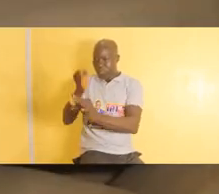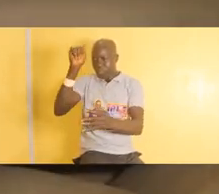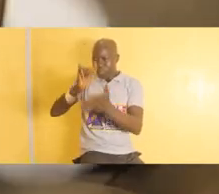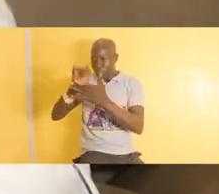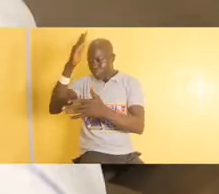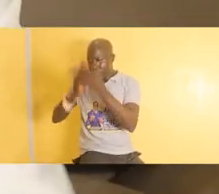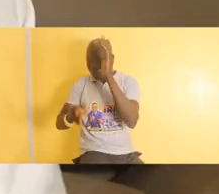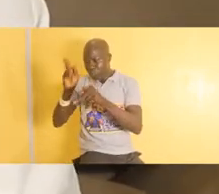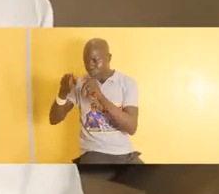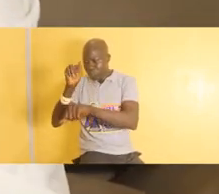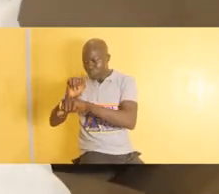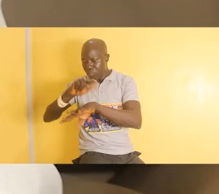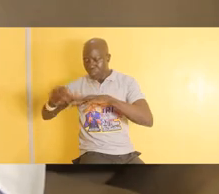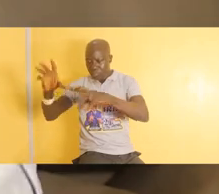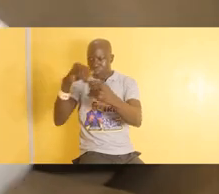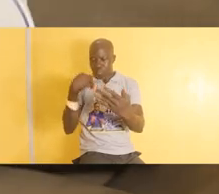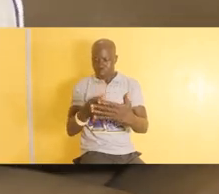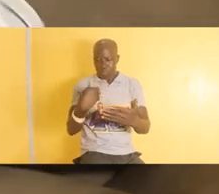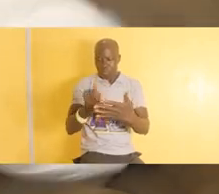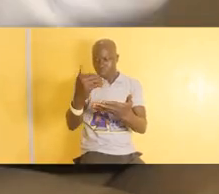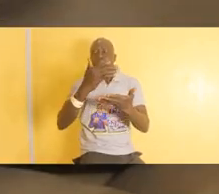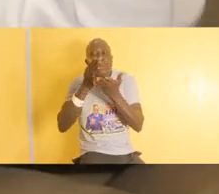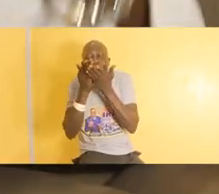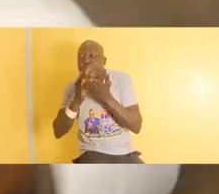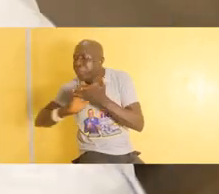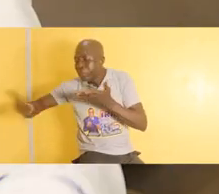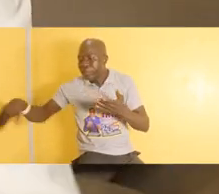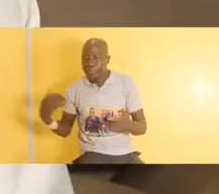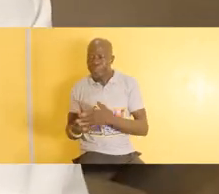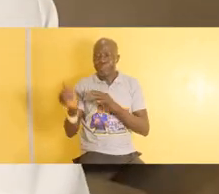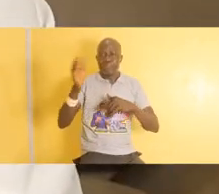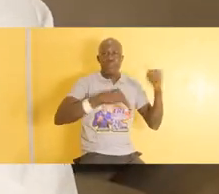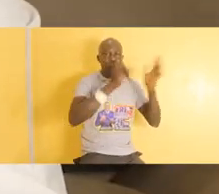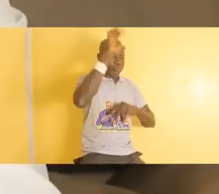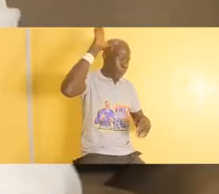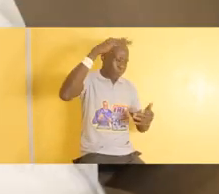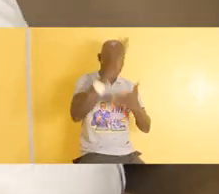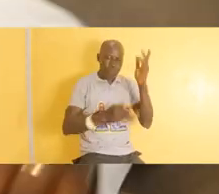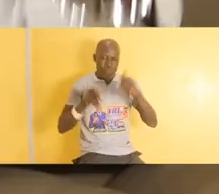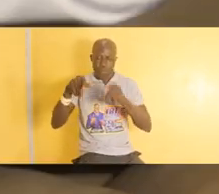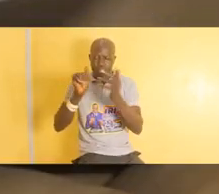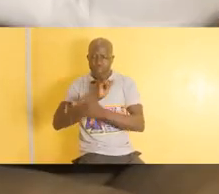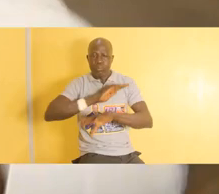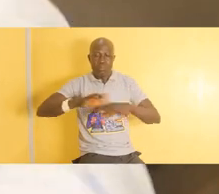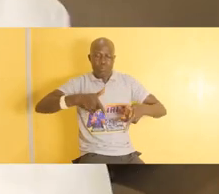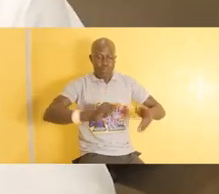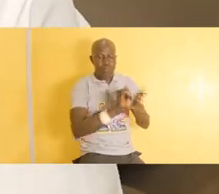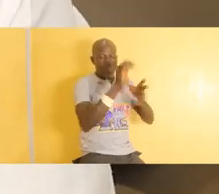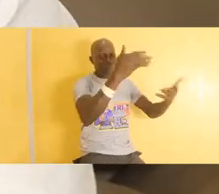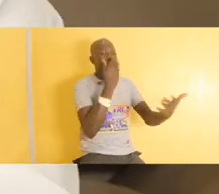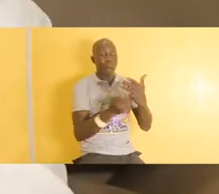I say, I don't work. People who work, they will get money. Why they bad on the way? I want to work. Some people they are not allowed